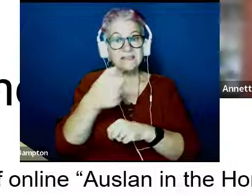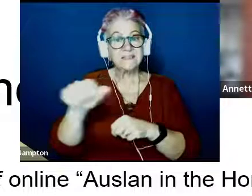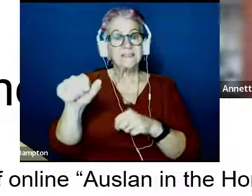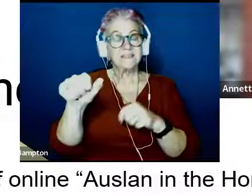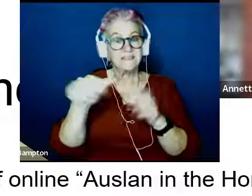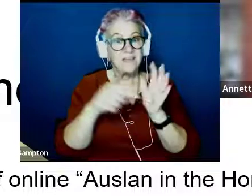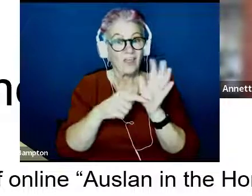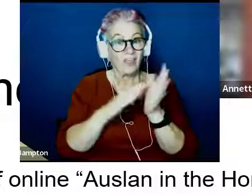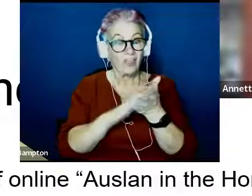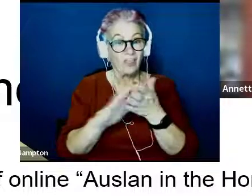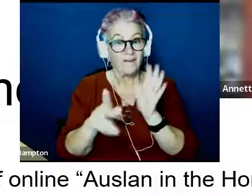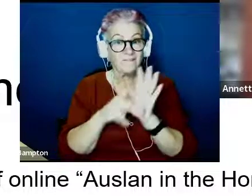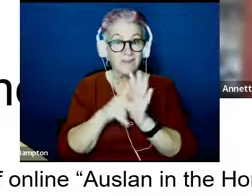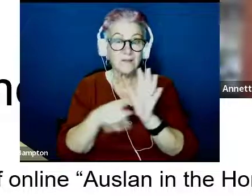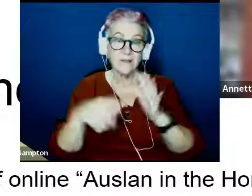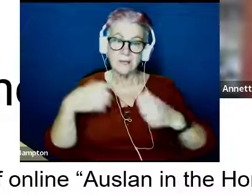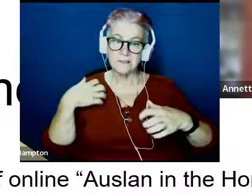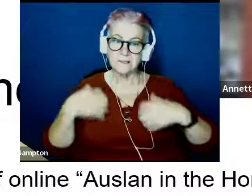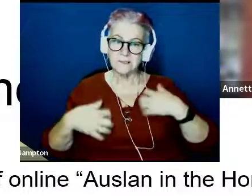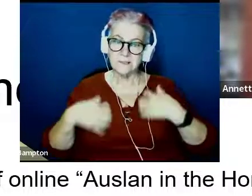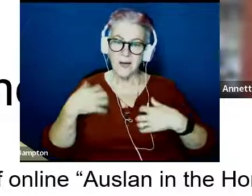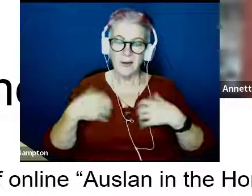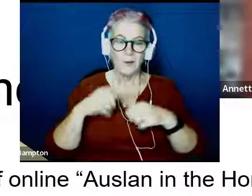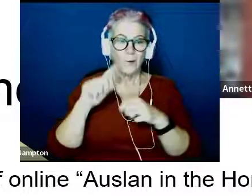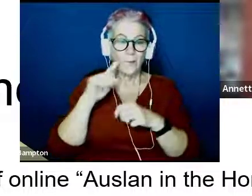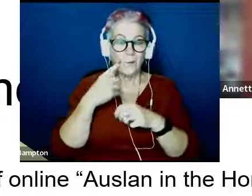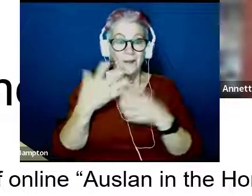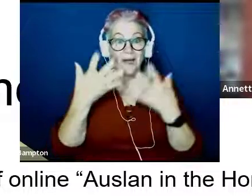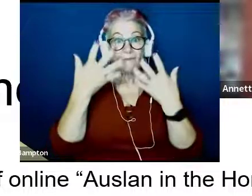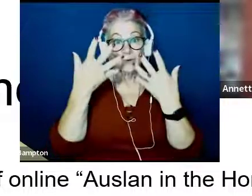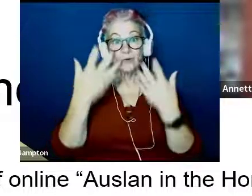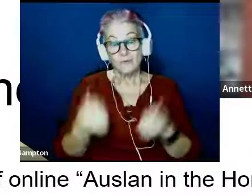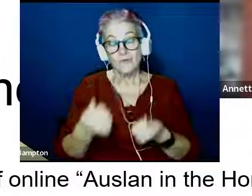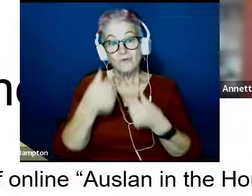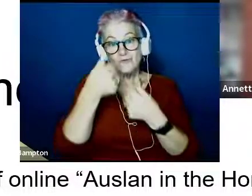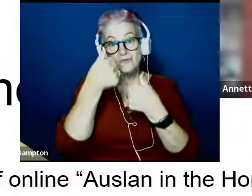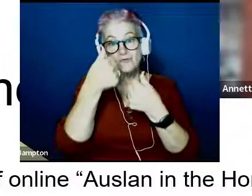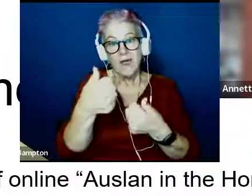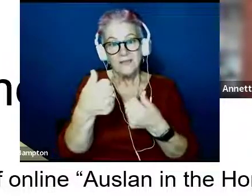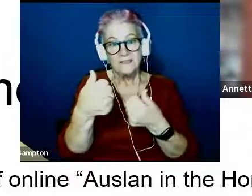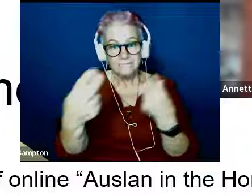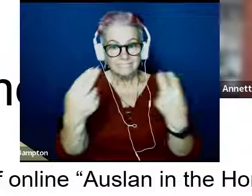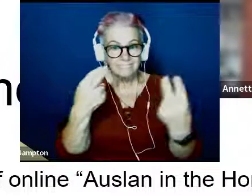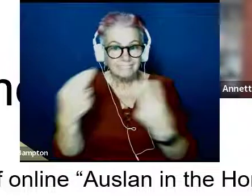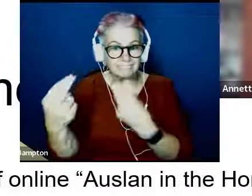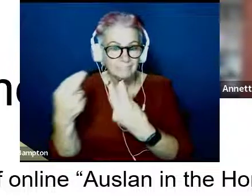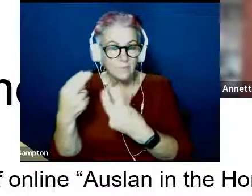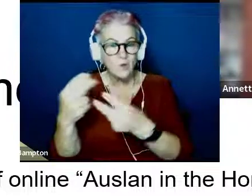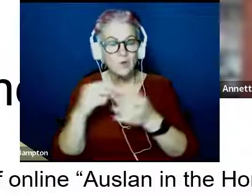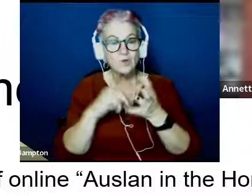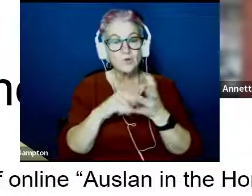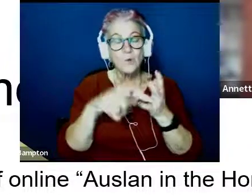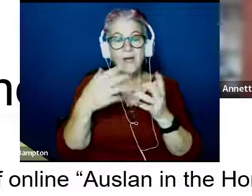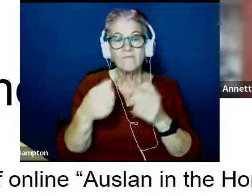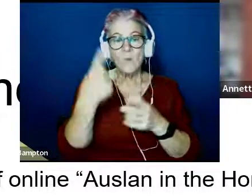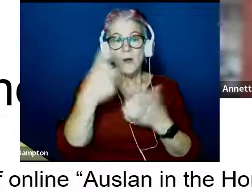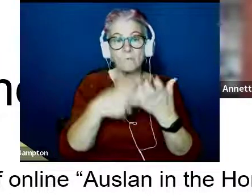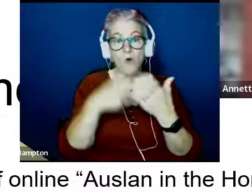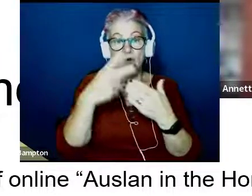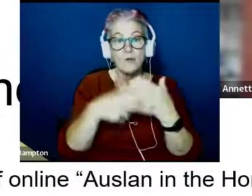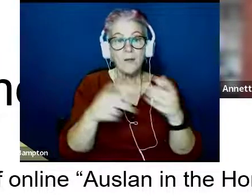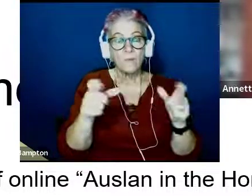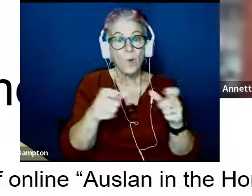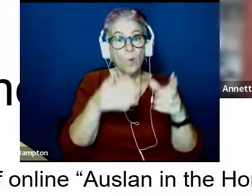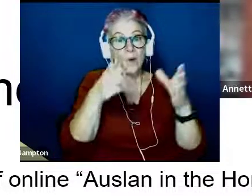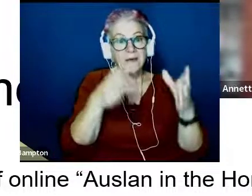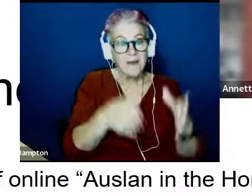And we're having some great viewership. And we have one program coordinator who kind